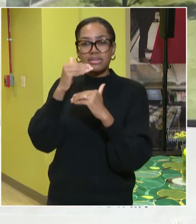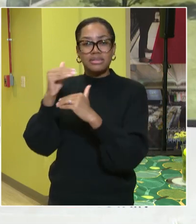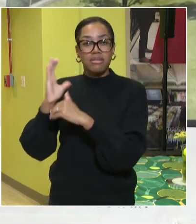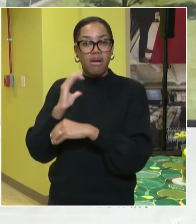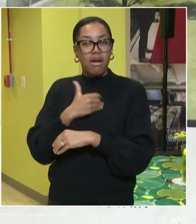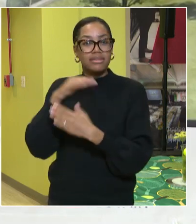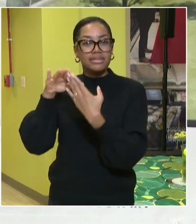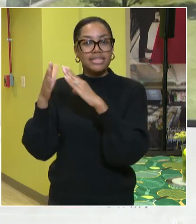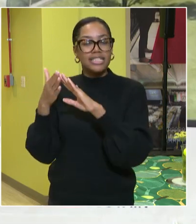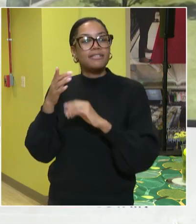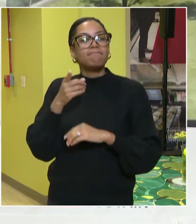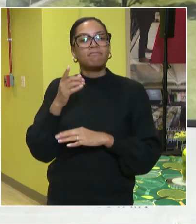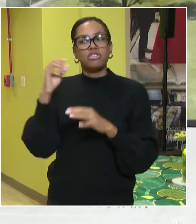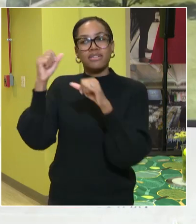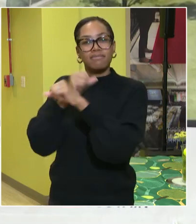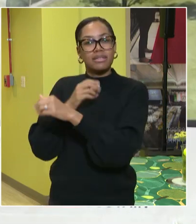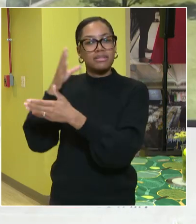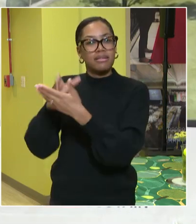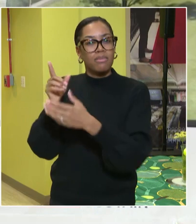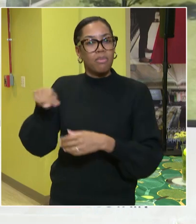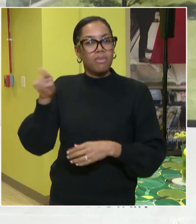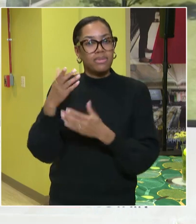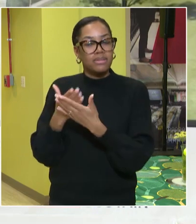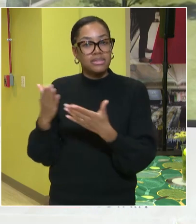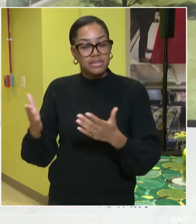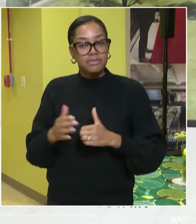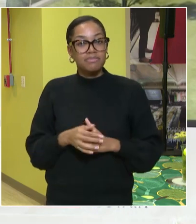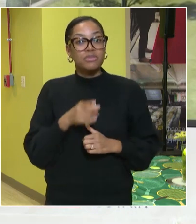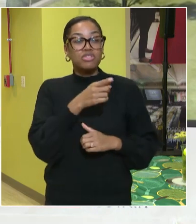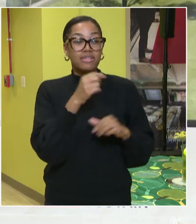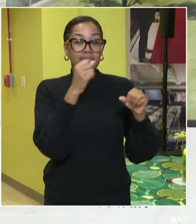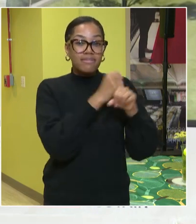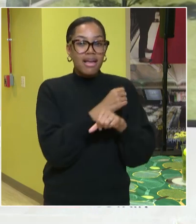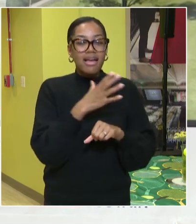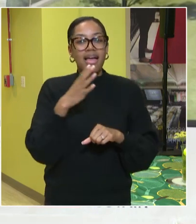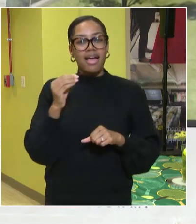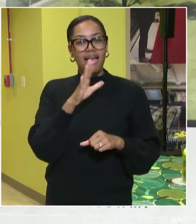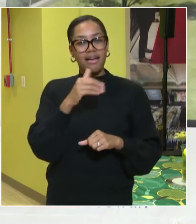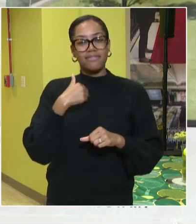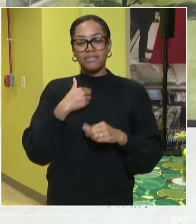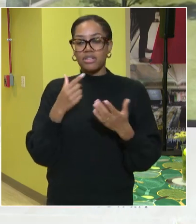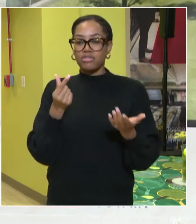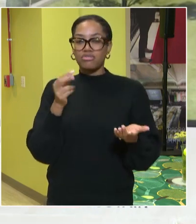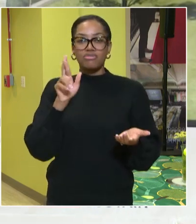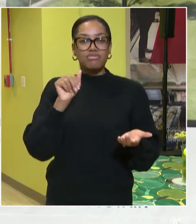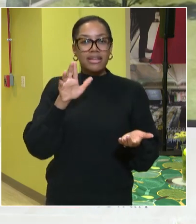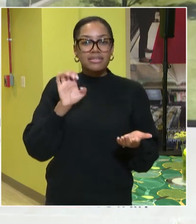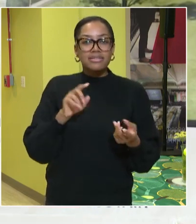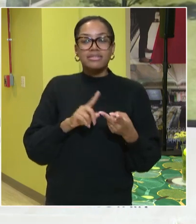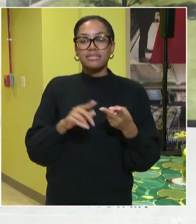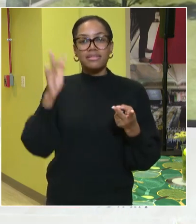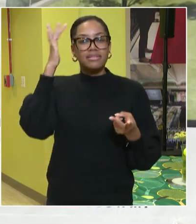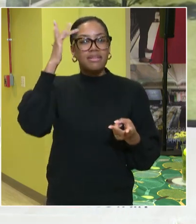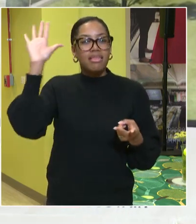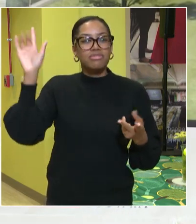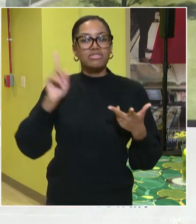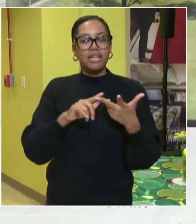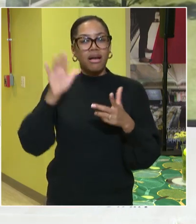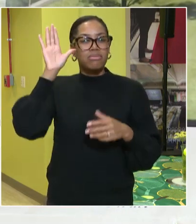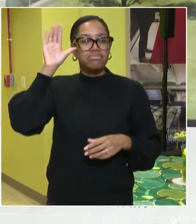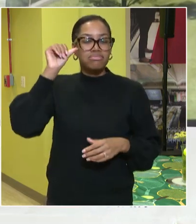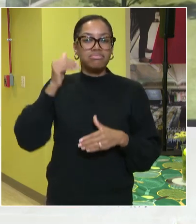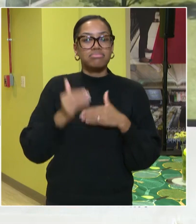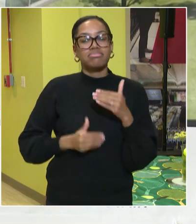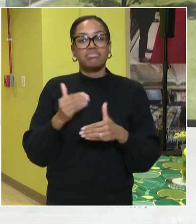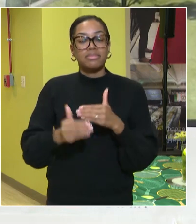for it. And she does it with grace, intelligence, and a fierce resolve. Her leadership is a testament